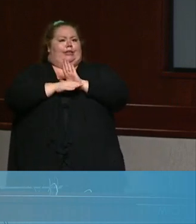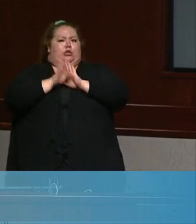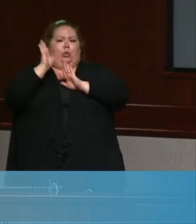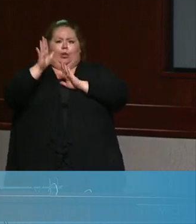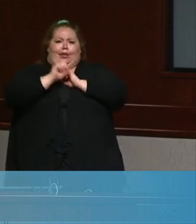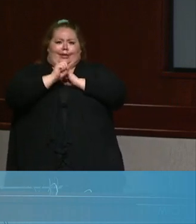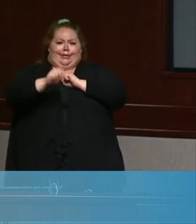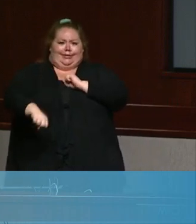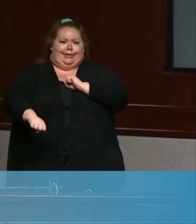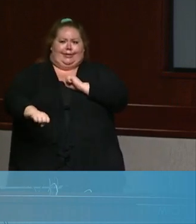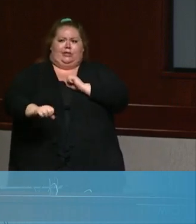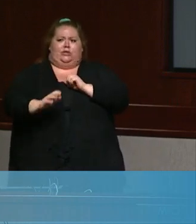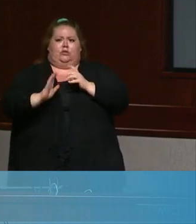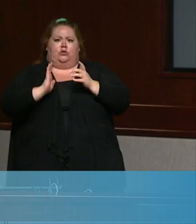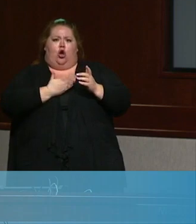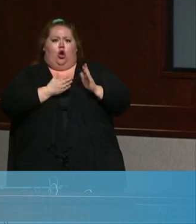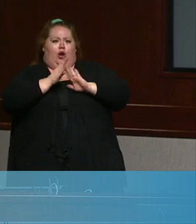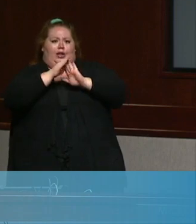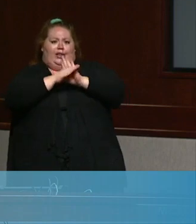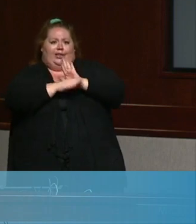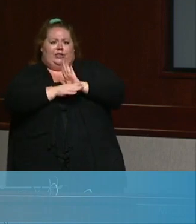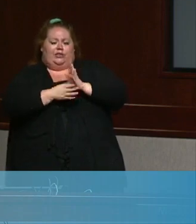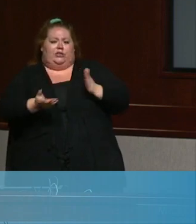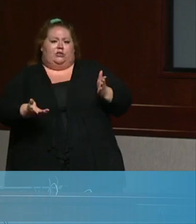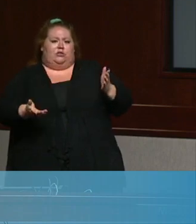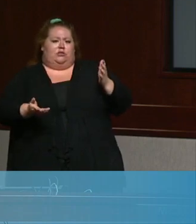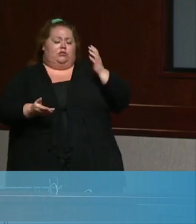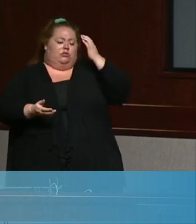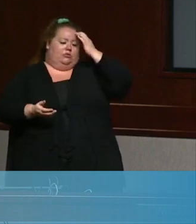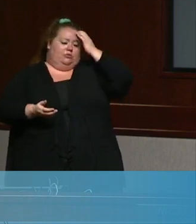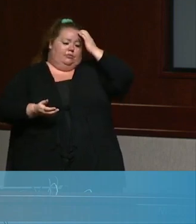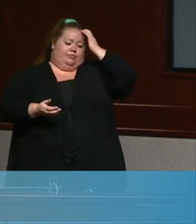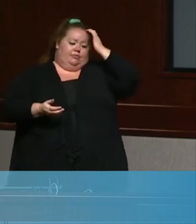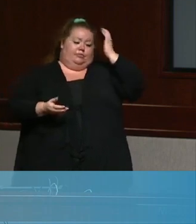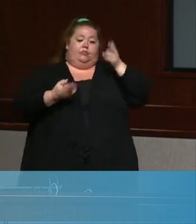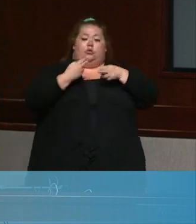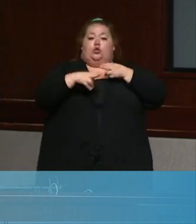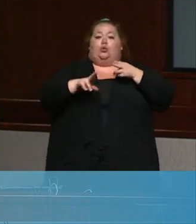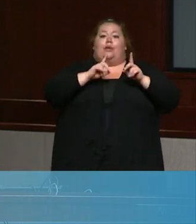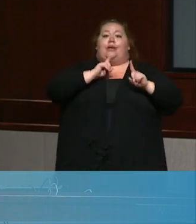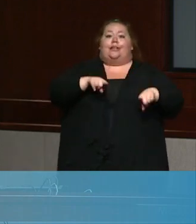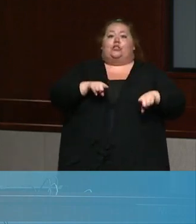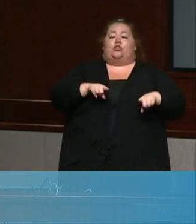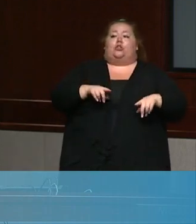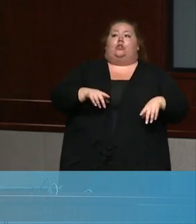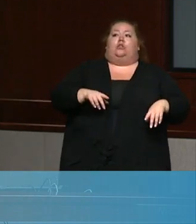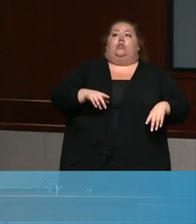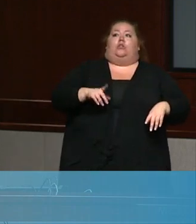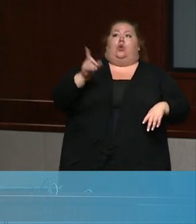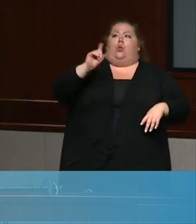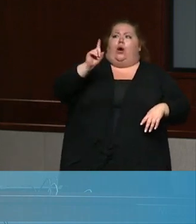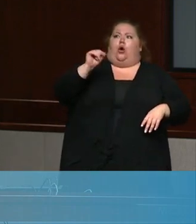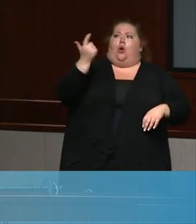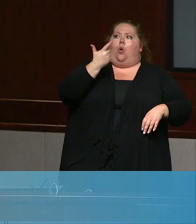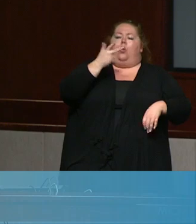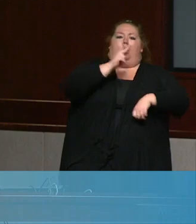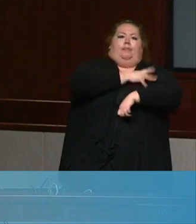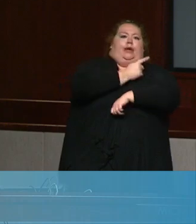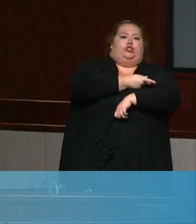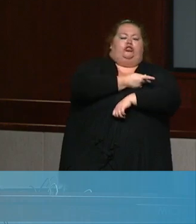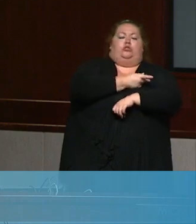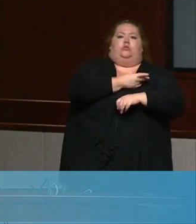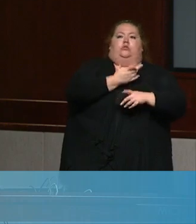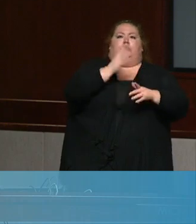life of how long we're on that list? So the short answer is to where do all of these patients fall in is everything on our COVID-19